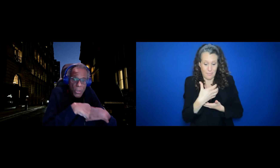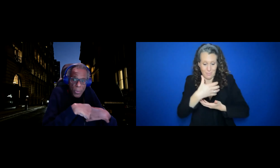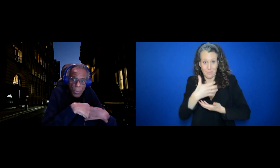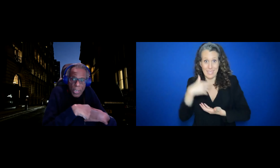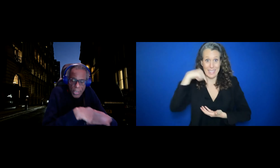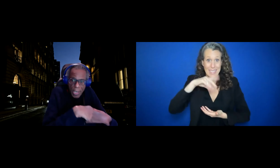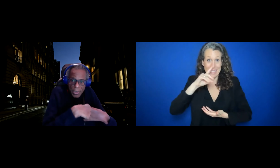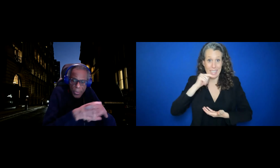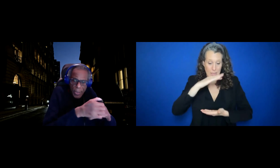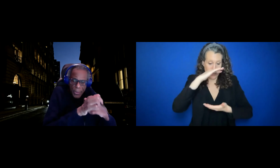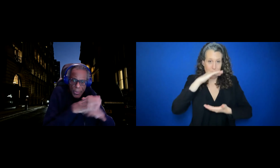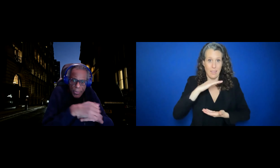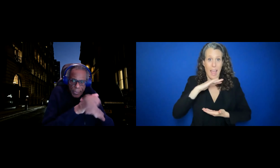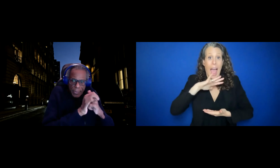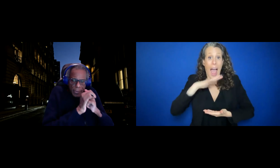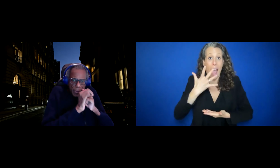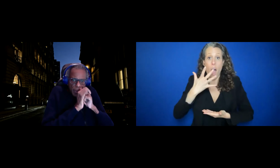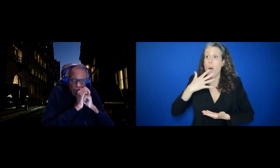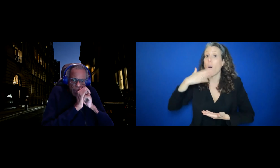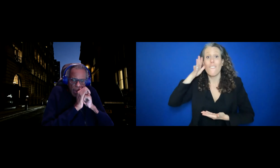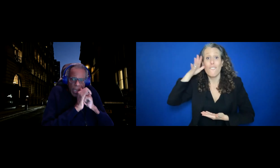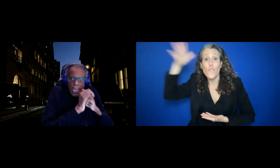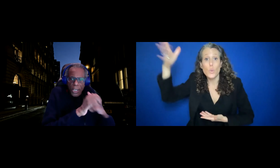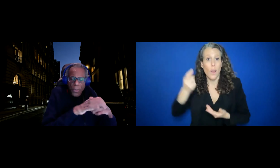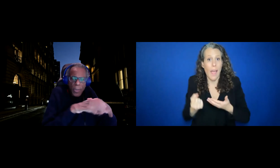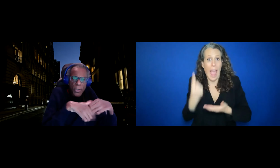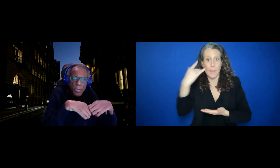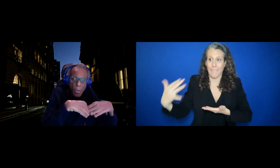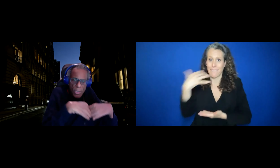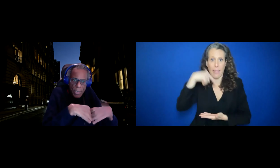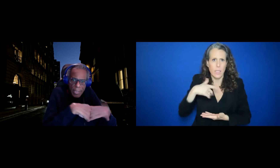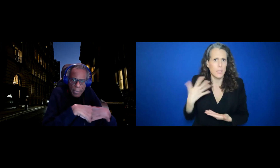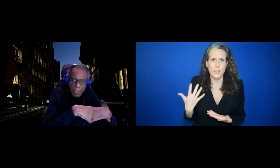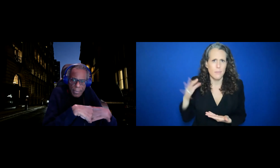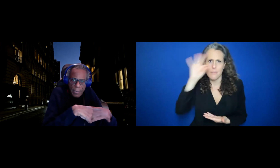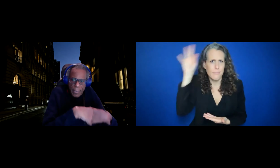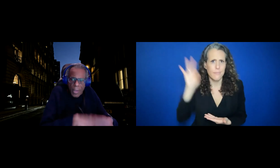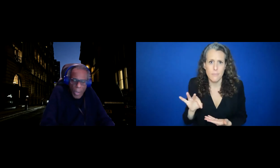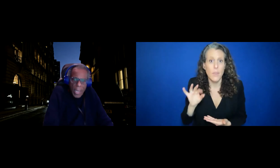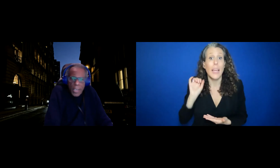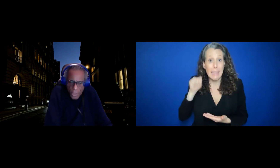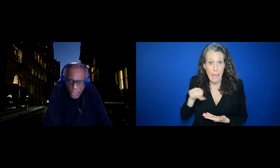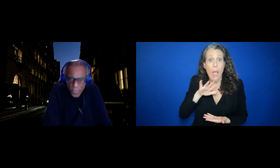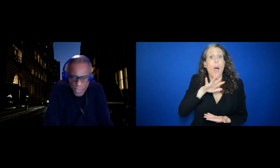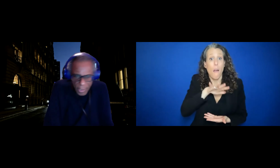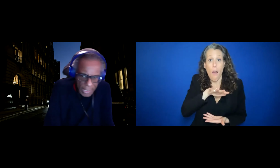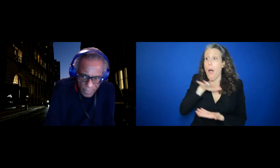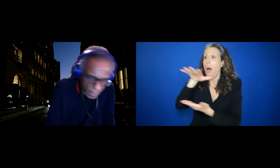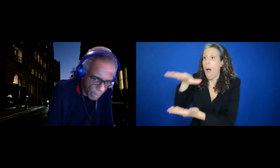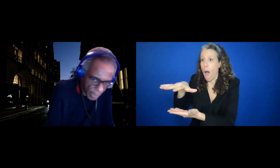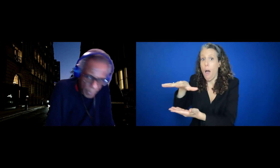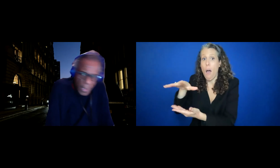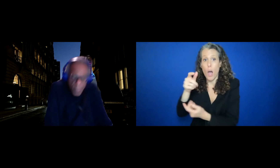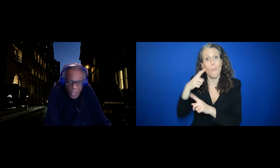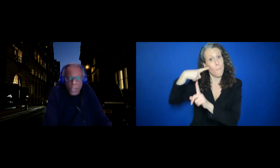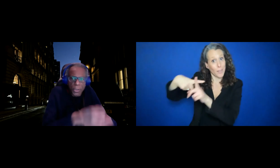it's impossible to know how it's going to be used. It could be used positively, where good services are identified